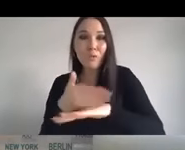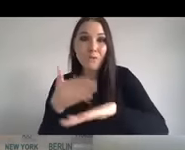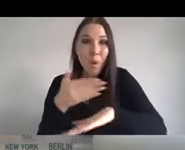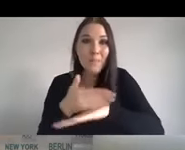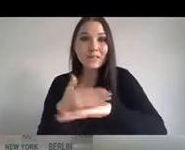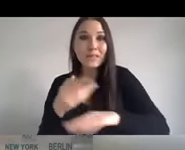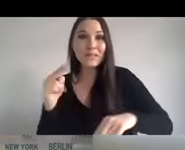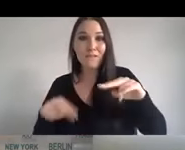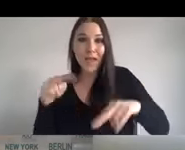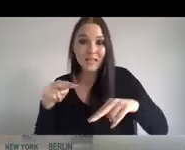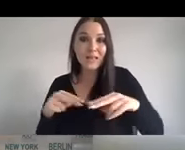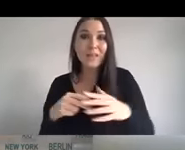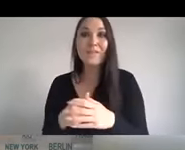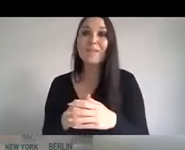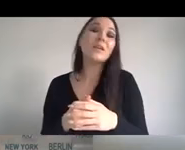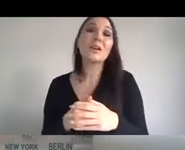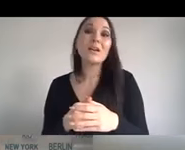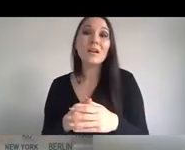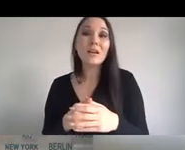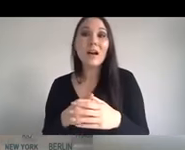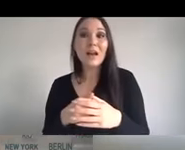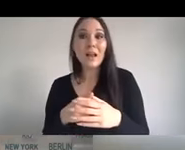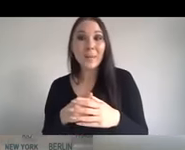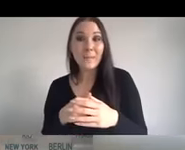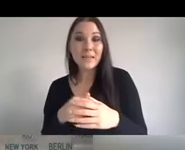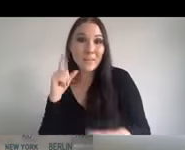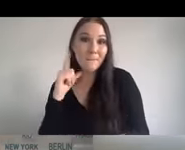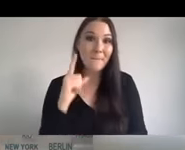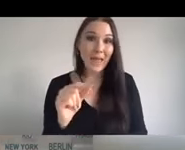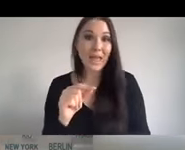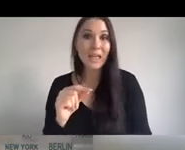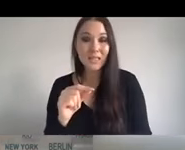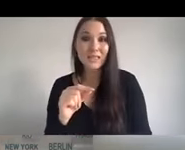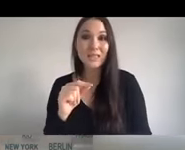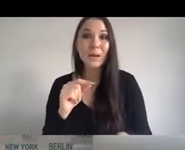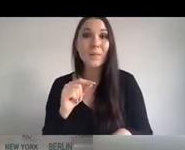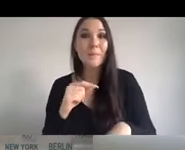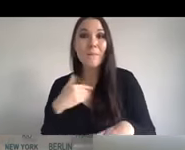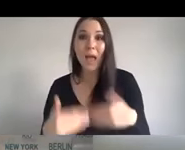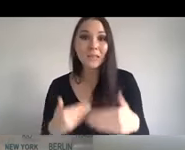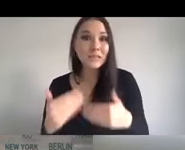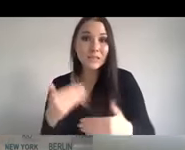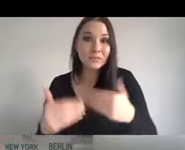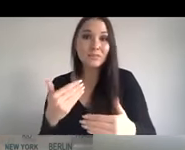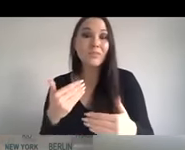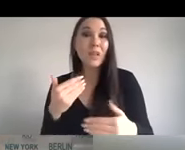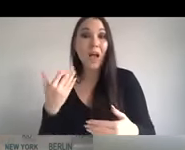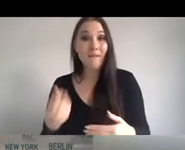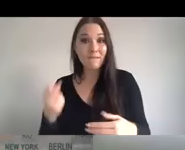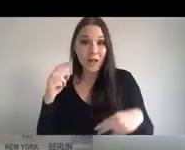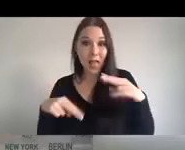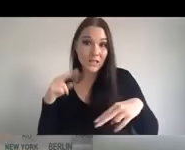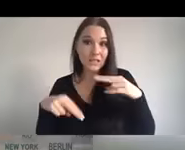factors during a game, such as passes and speed. And then our analysis, which is built on the knowledge of our